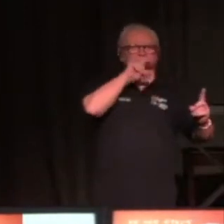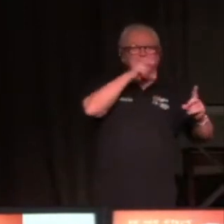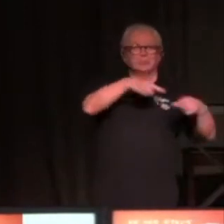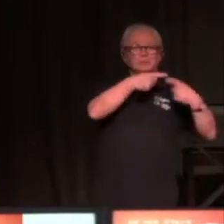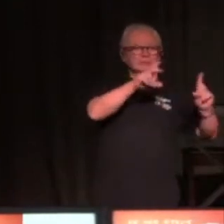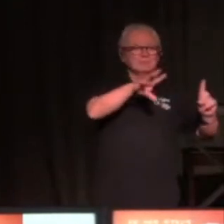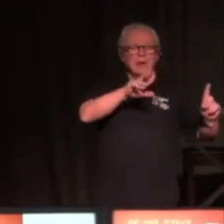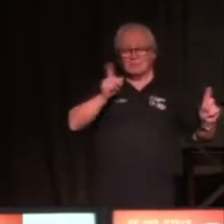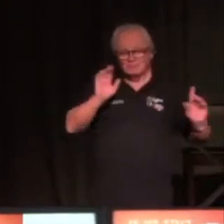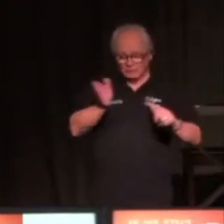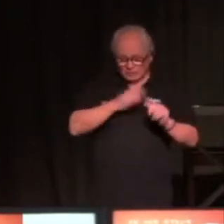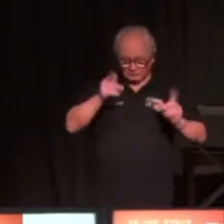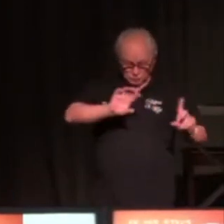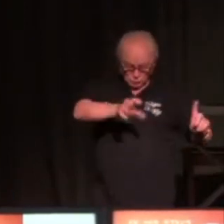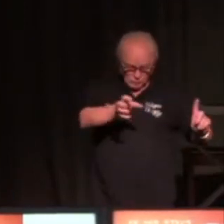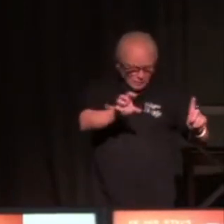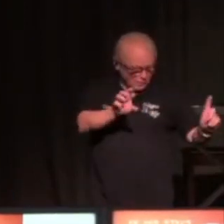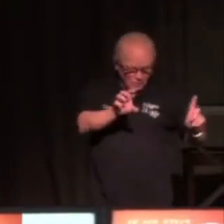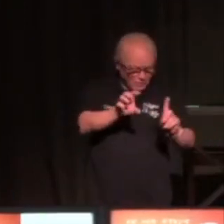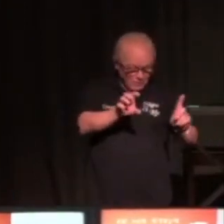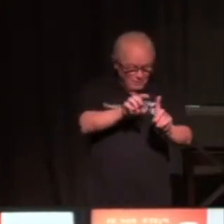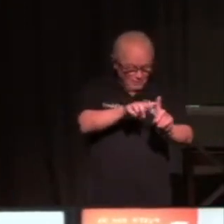I don't hear it until I tune into it.